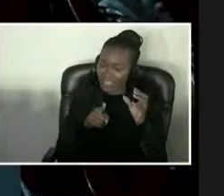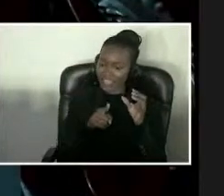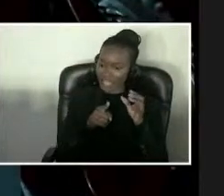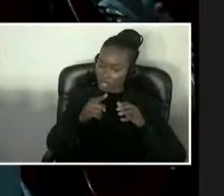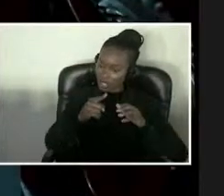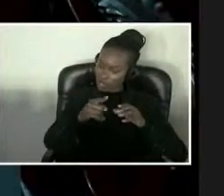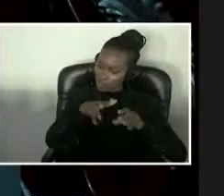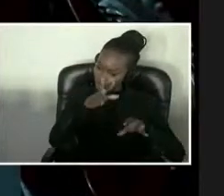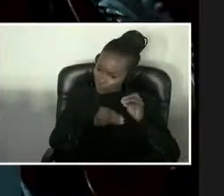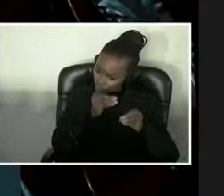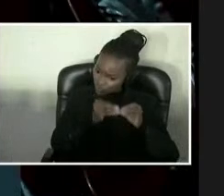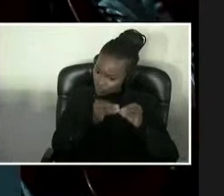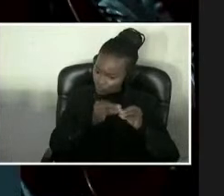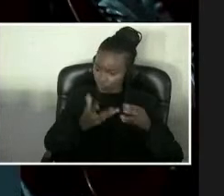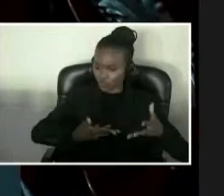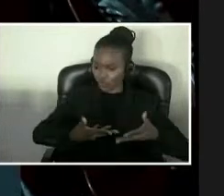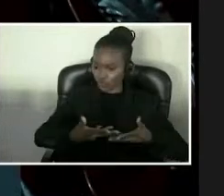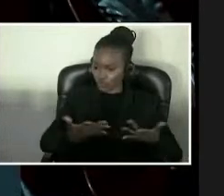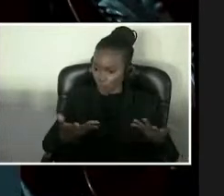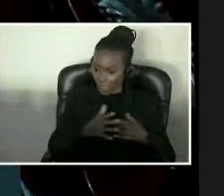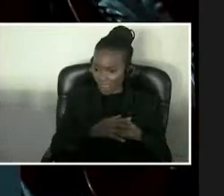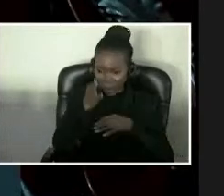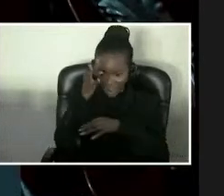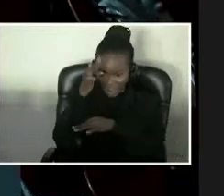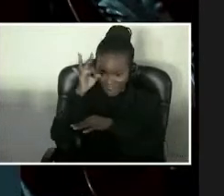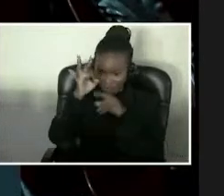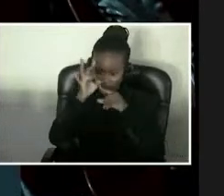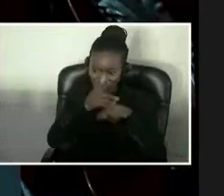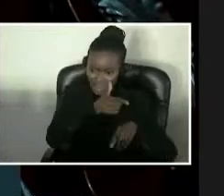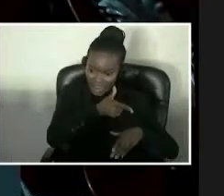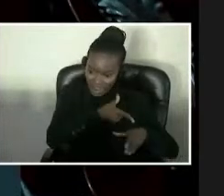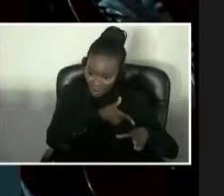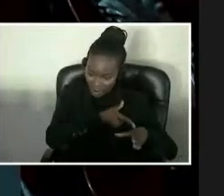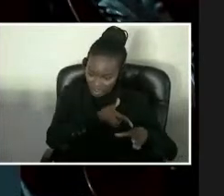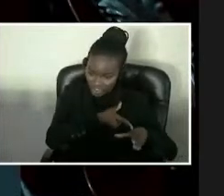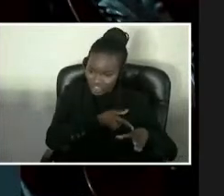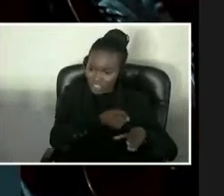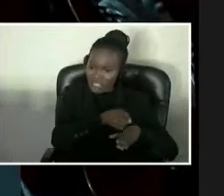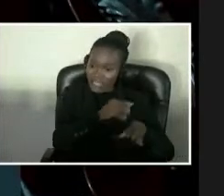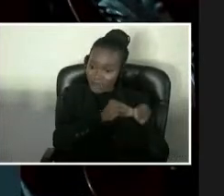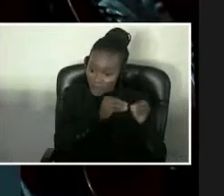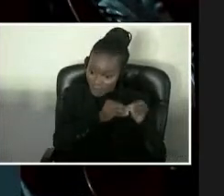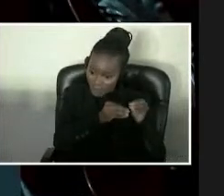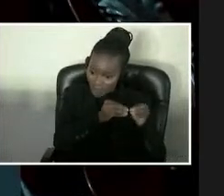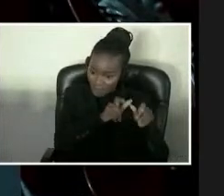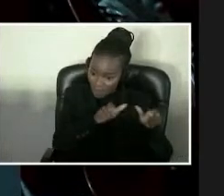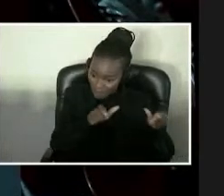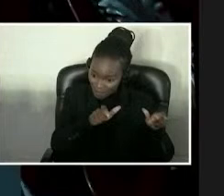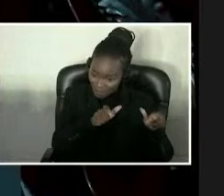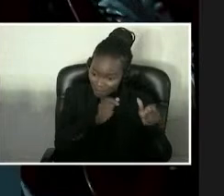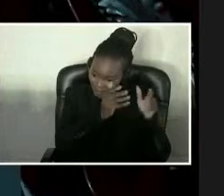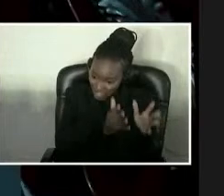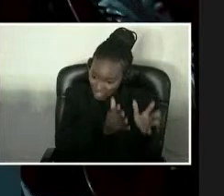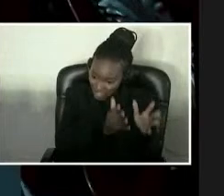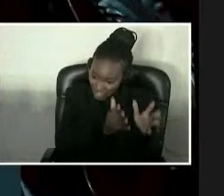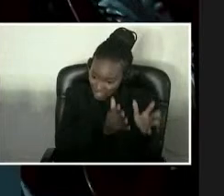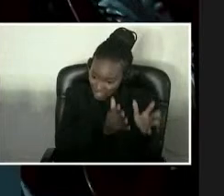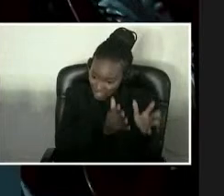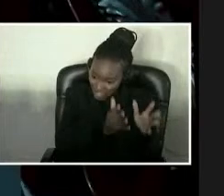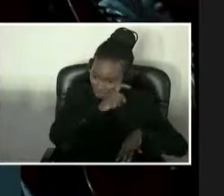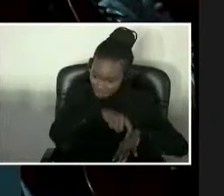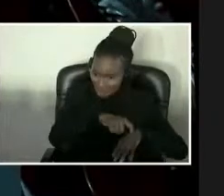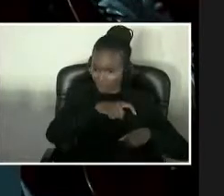maintained at government garage with qualified mechanics we must increase the number of community health care to work in our